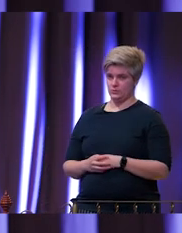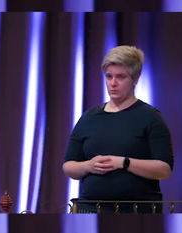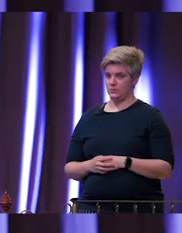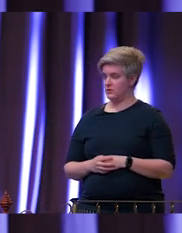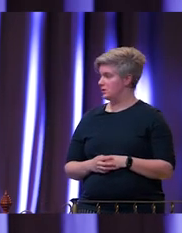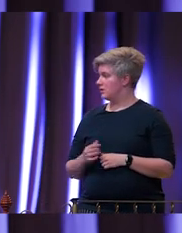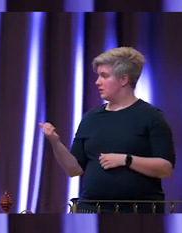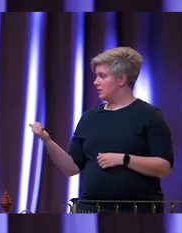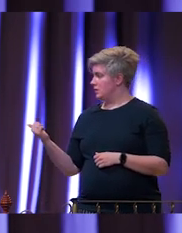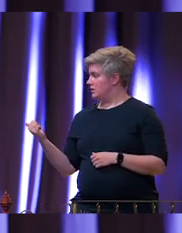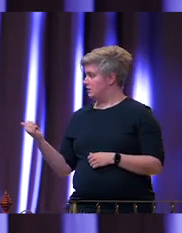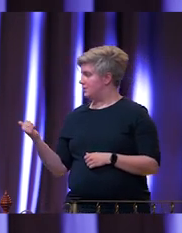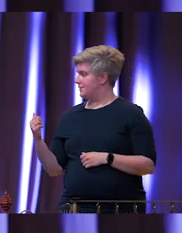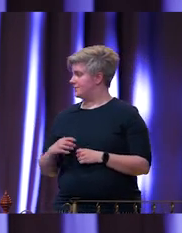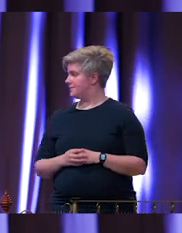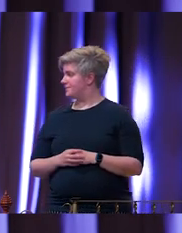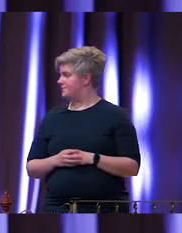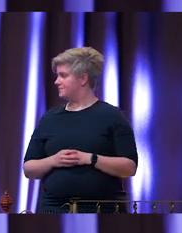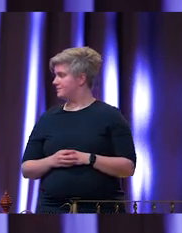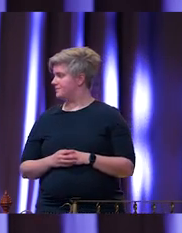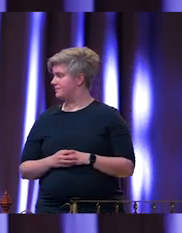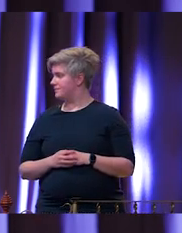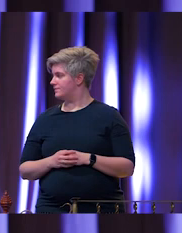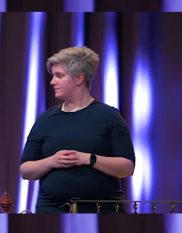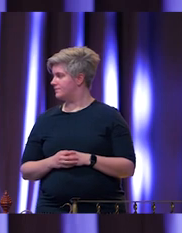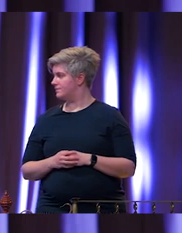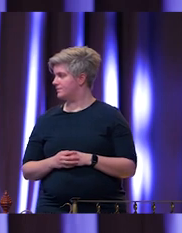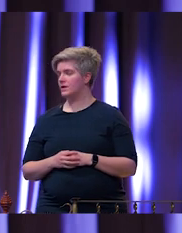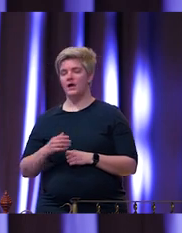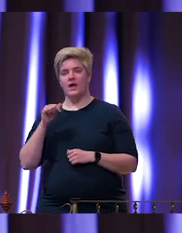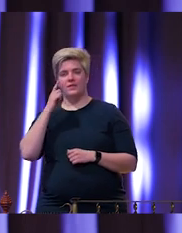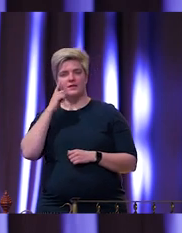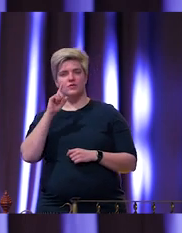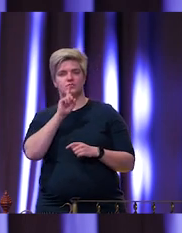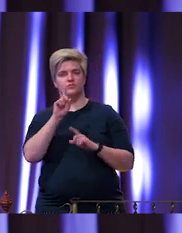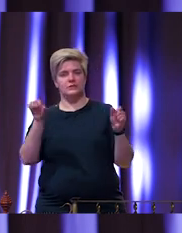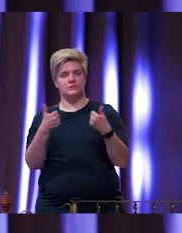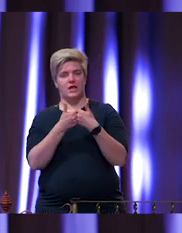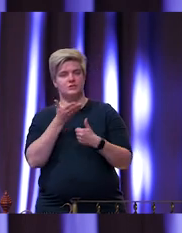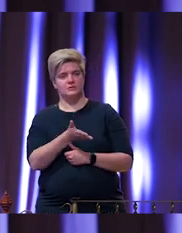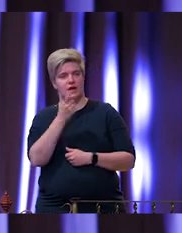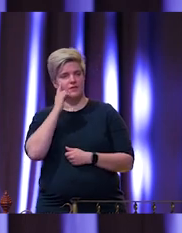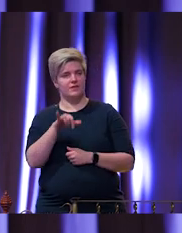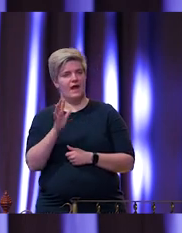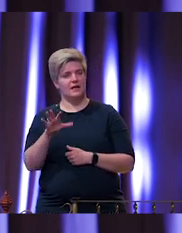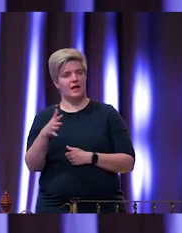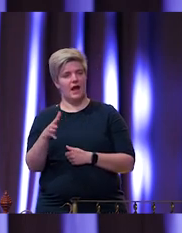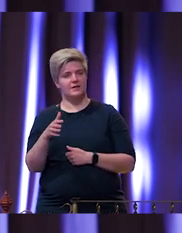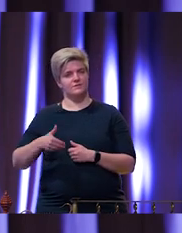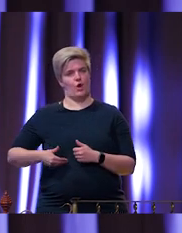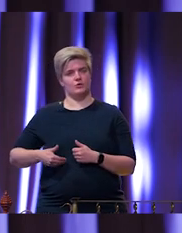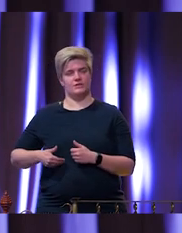I'm just going to add to that because I think, you know, that I think there are some real challenges there, but I think that kind of notion